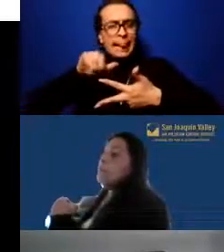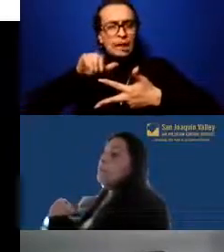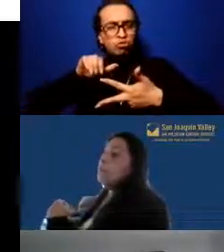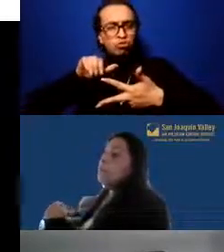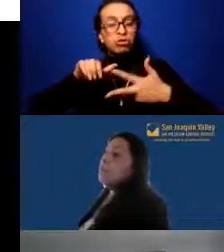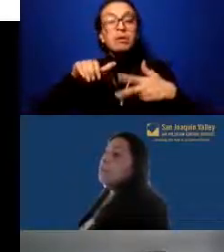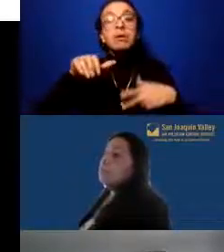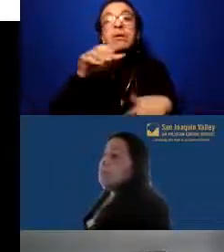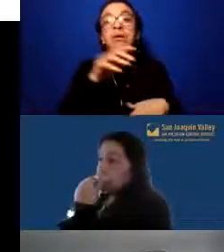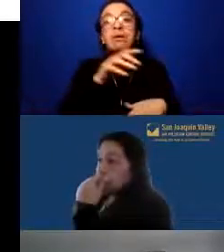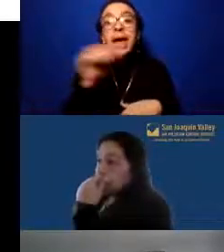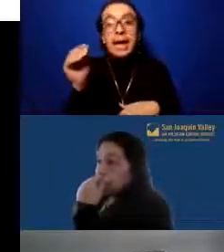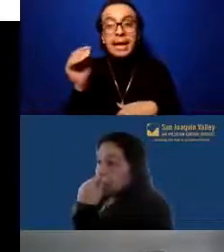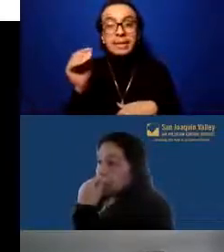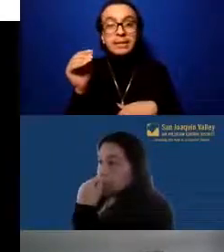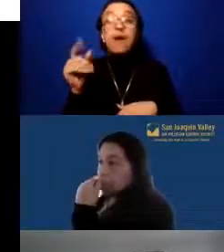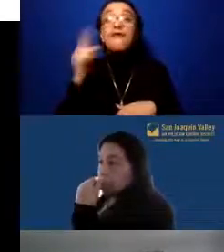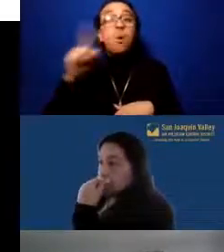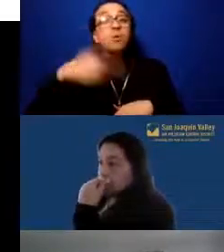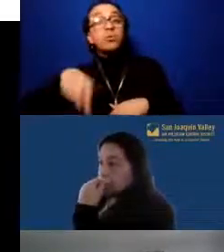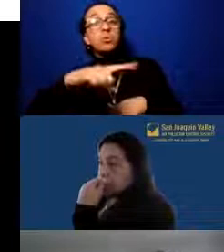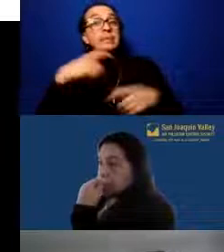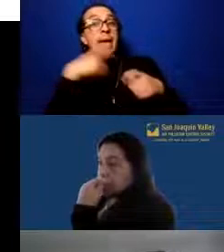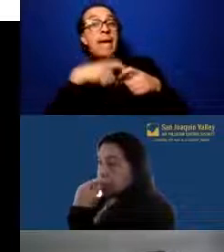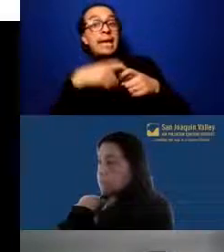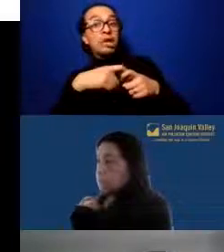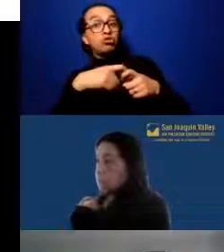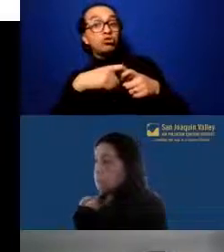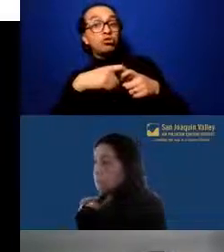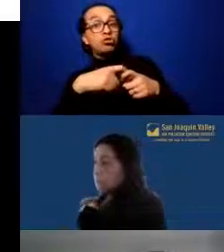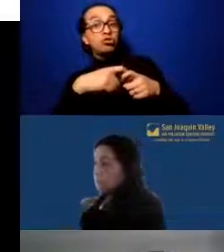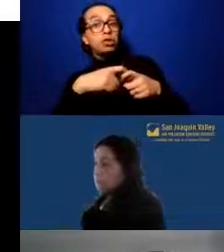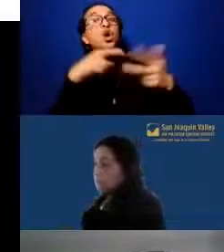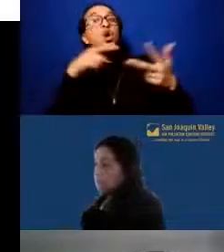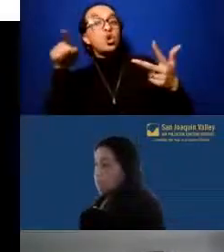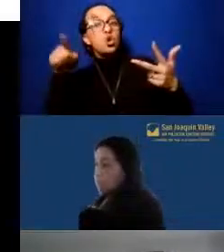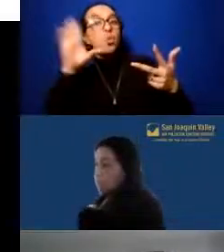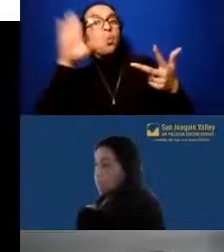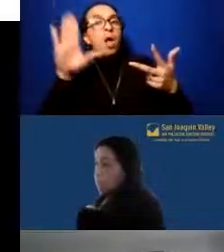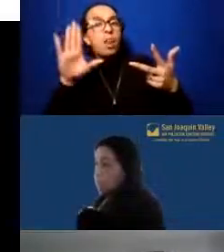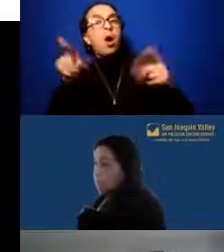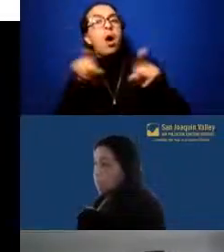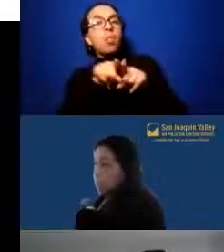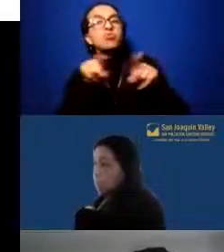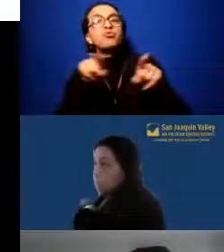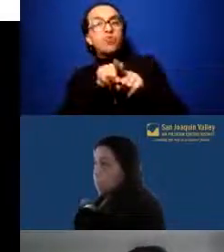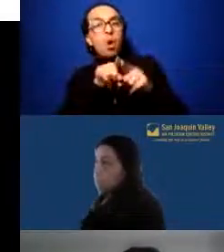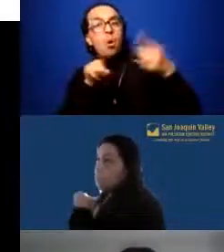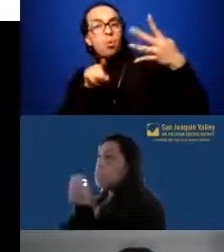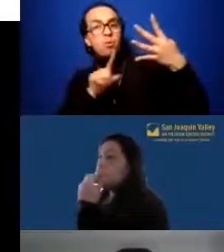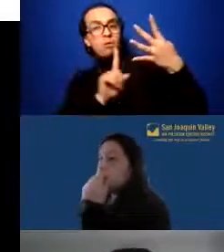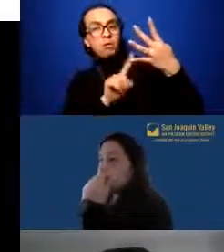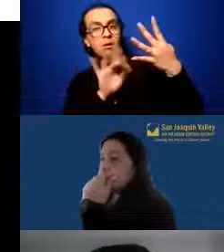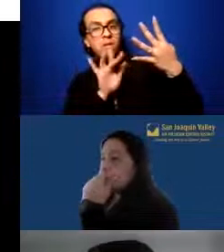And this is for the Spanish speakers. Then we would put to mute original audio. That way you're only listening